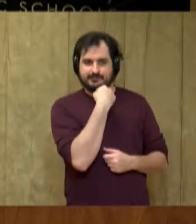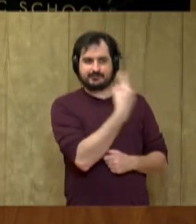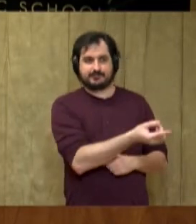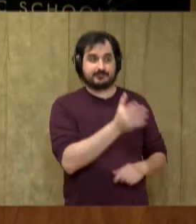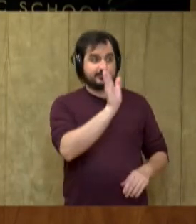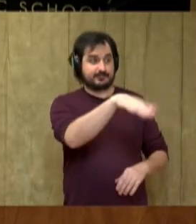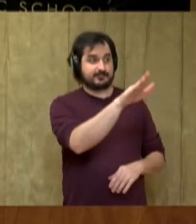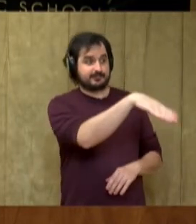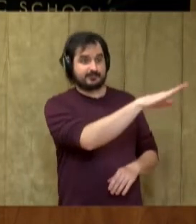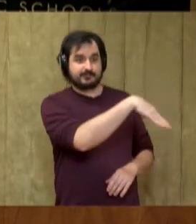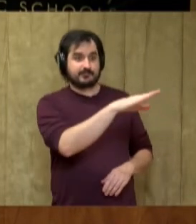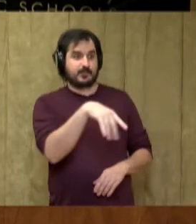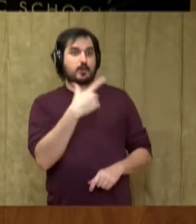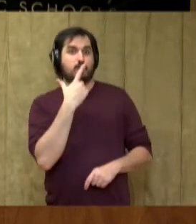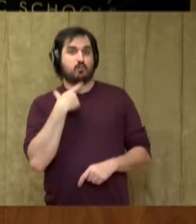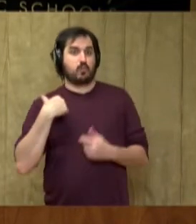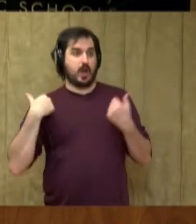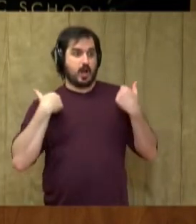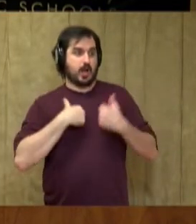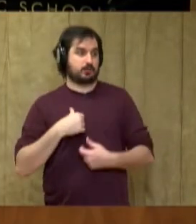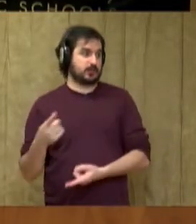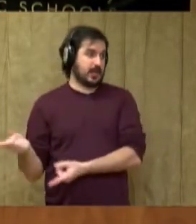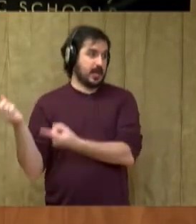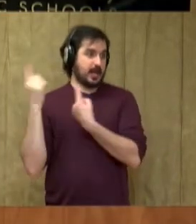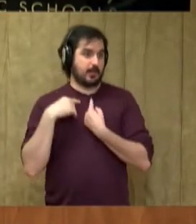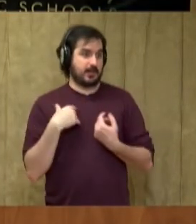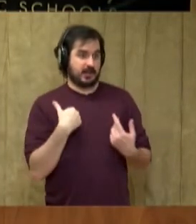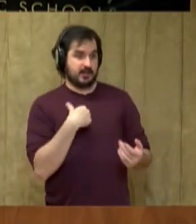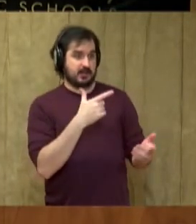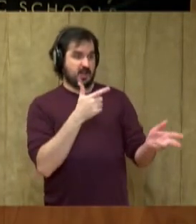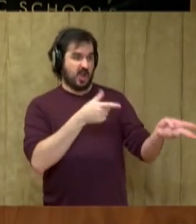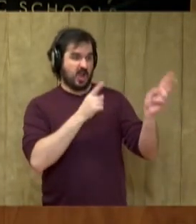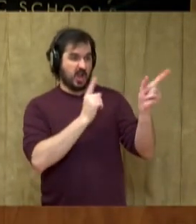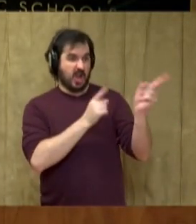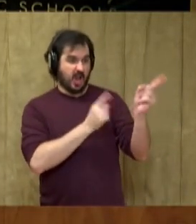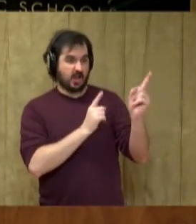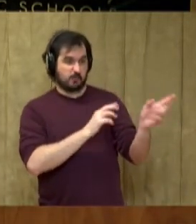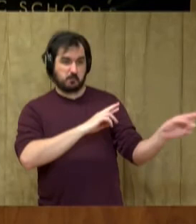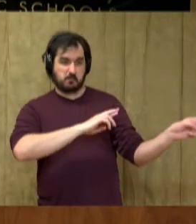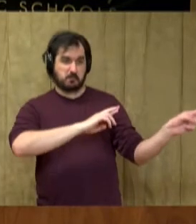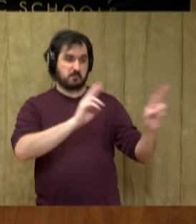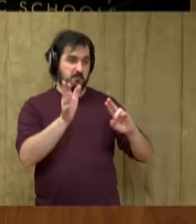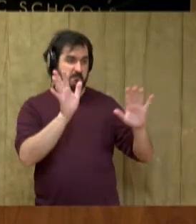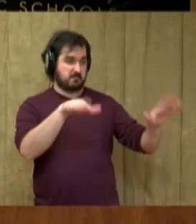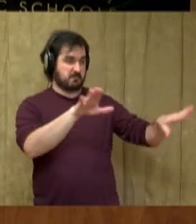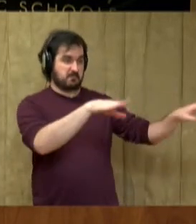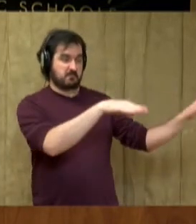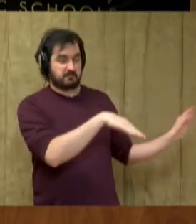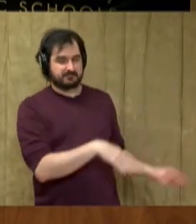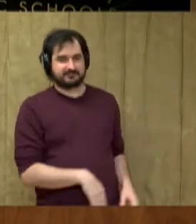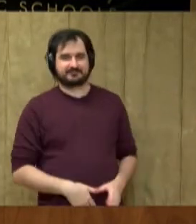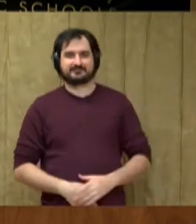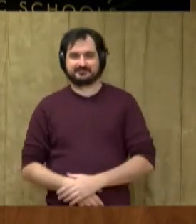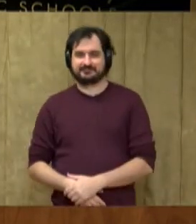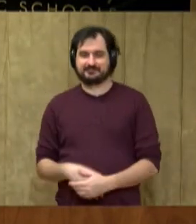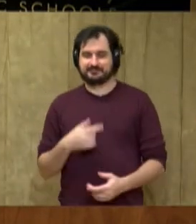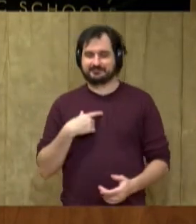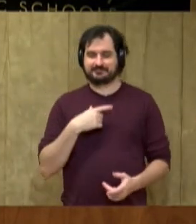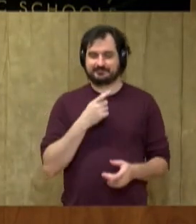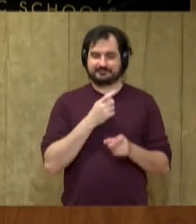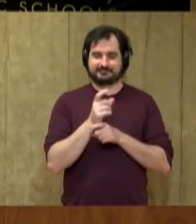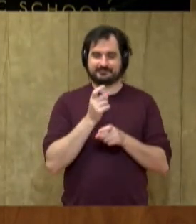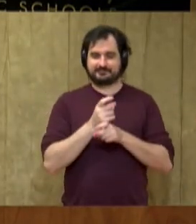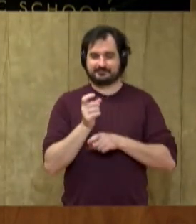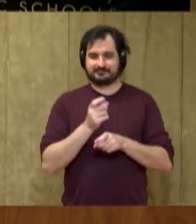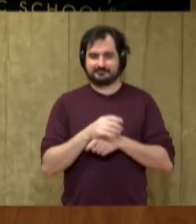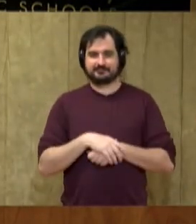in case they needed to protect their property. One night late in the evening, I could not believe what I was hearing.